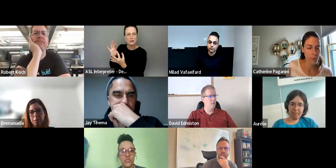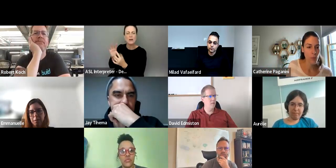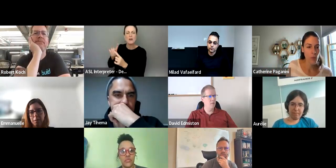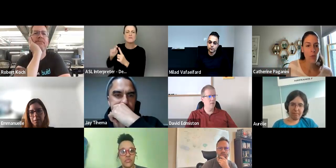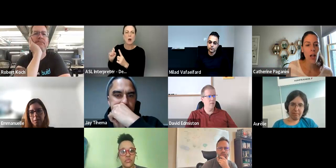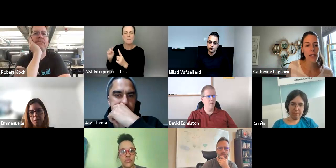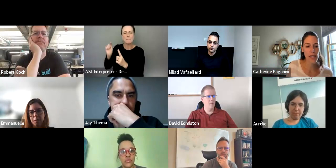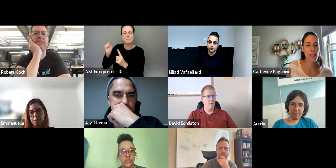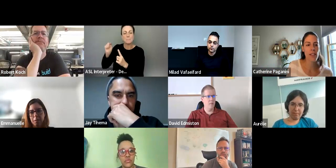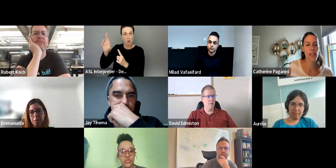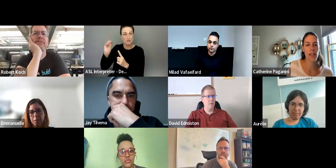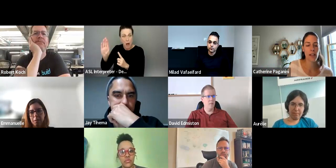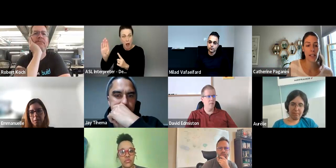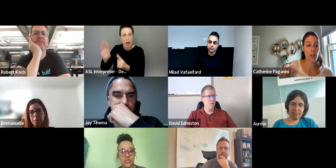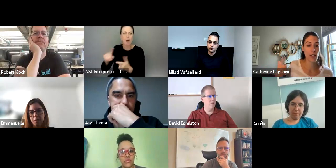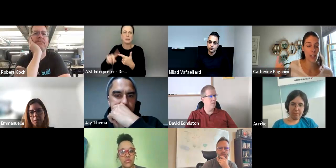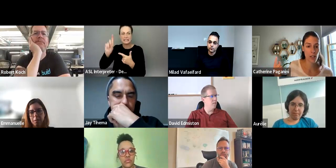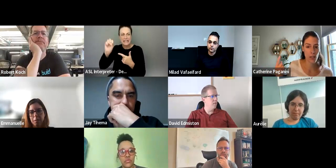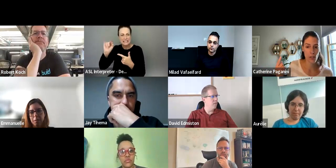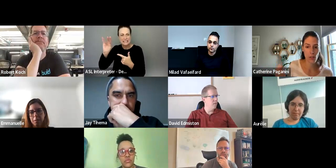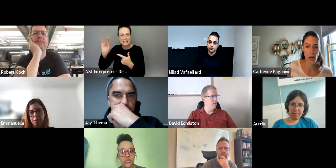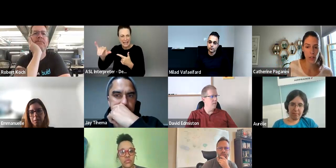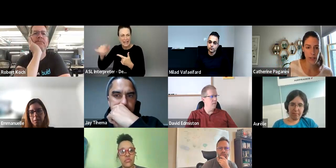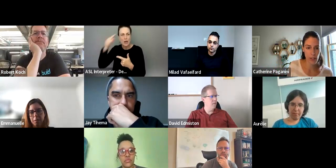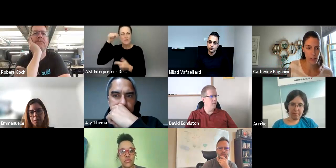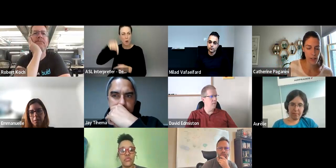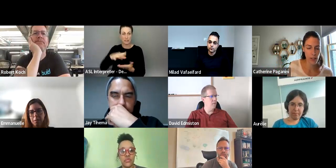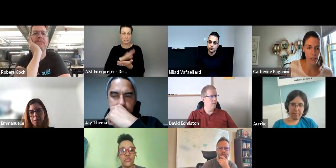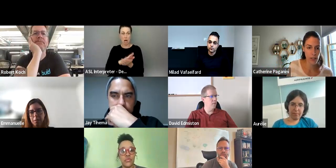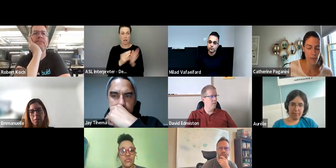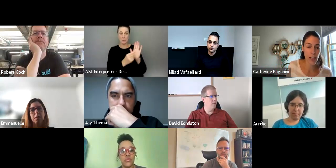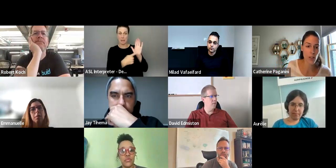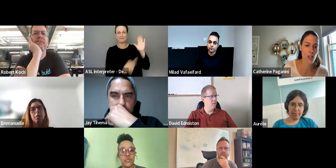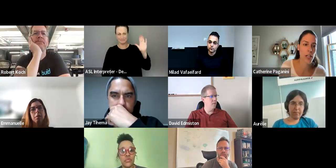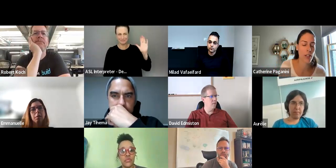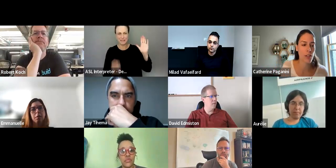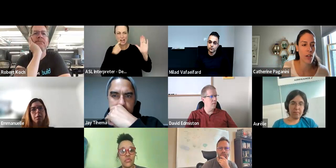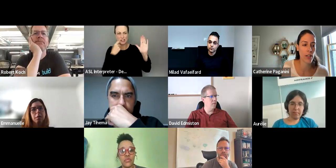from Rob and Destiny into this document